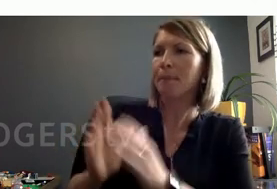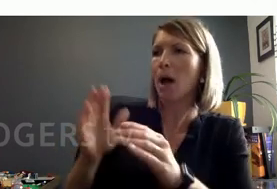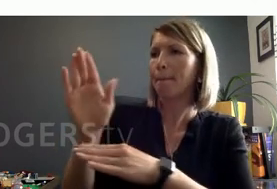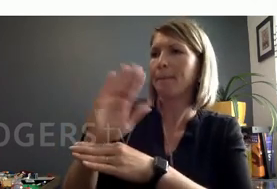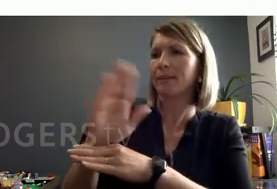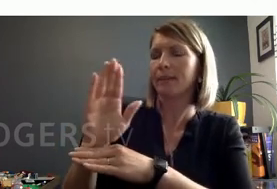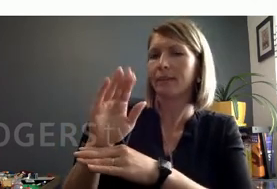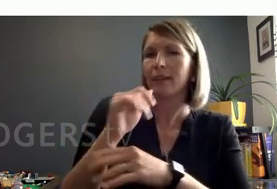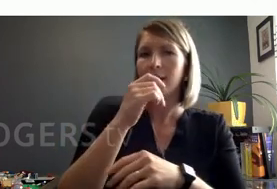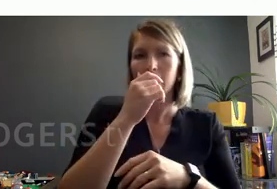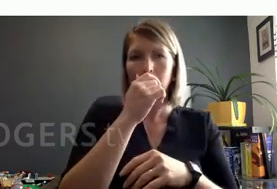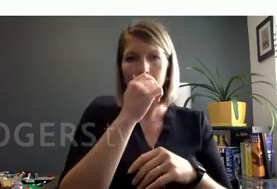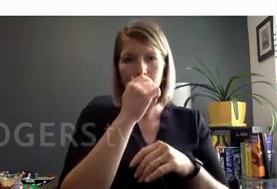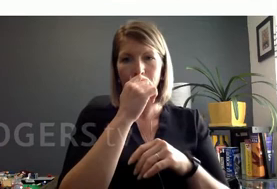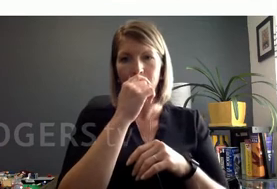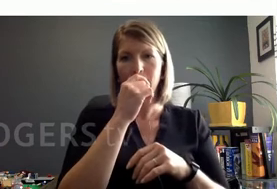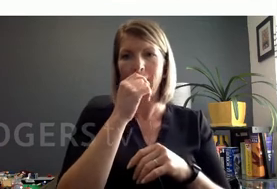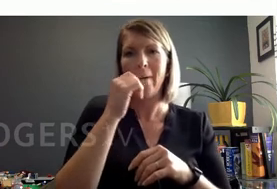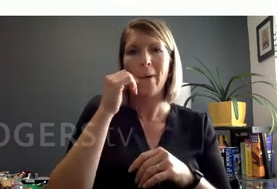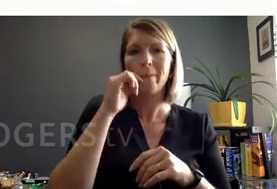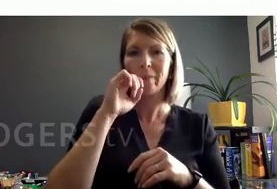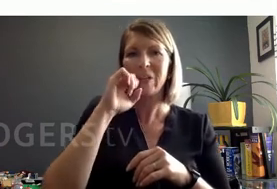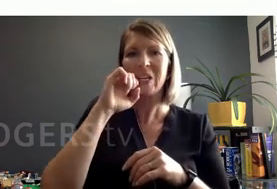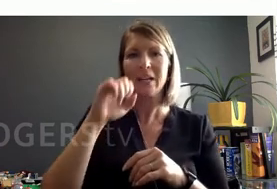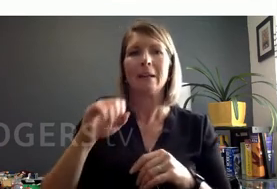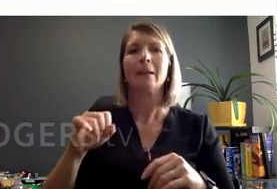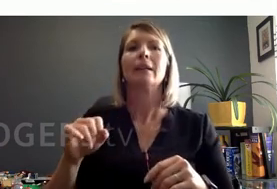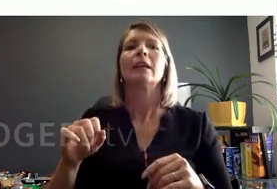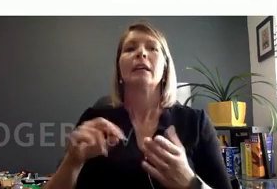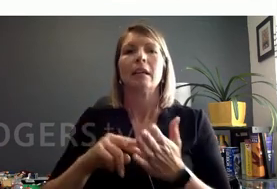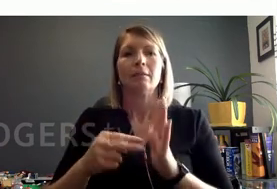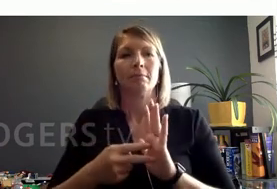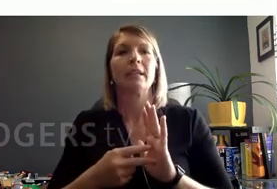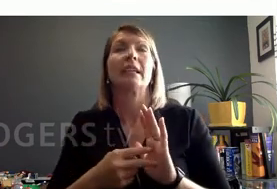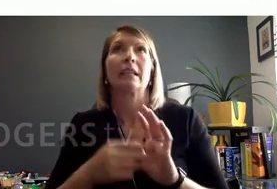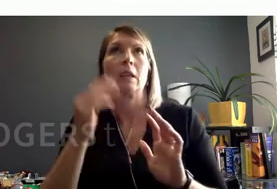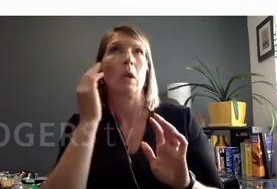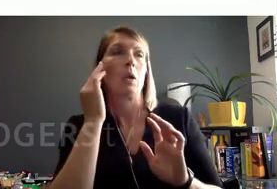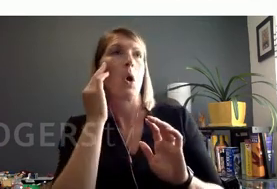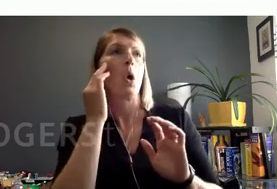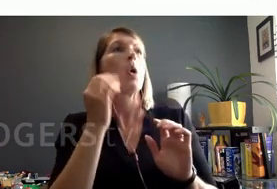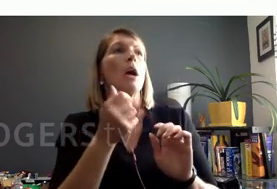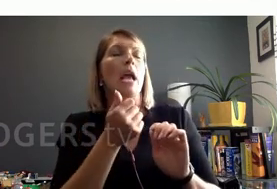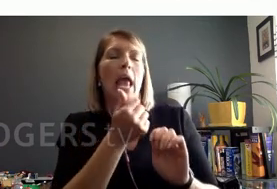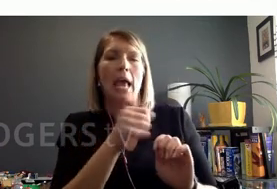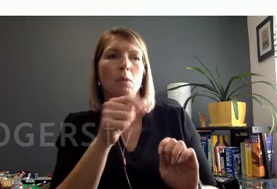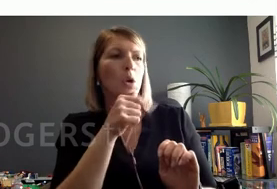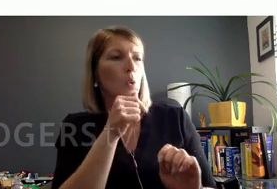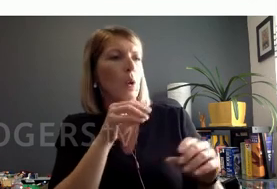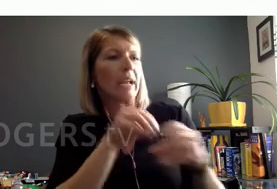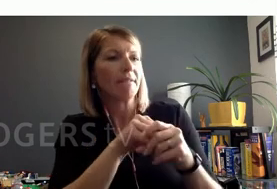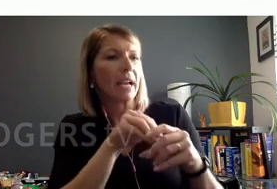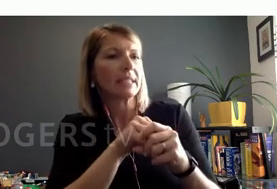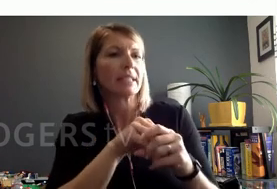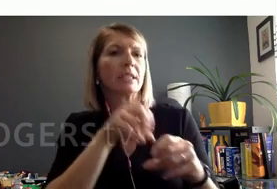find their customer base, their niche in the market, without having to invest in a whole